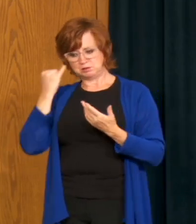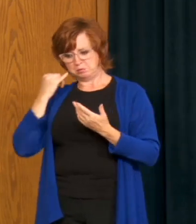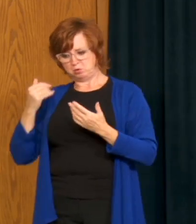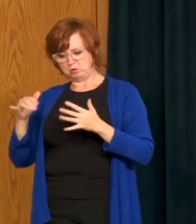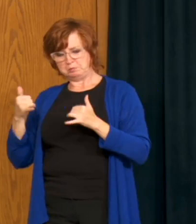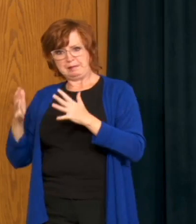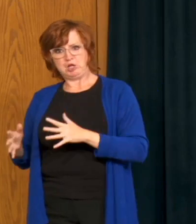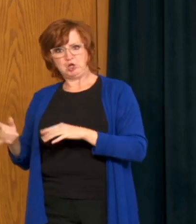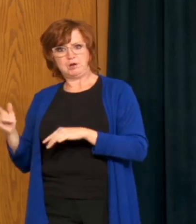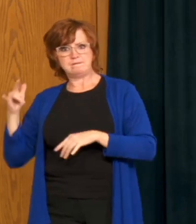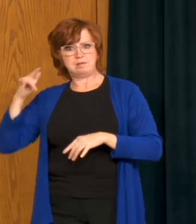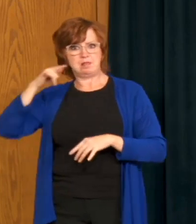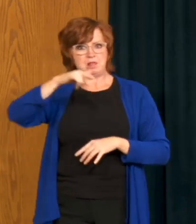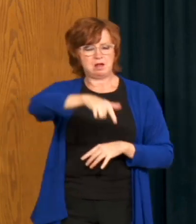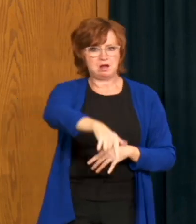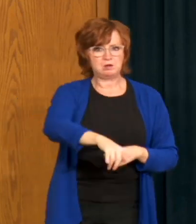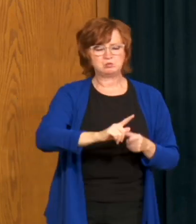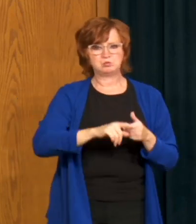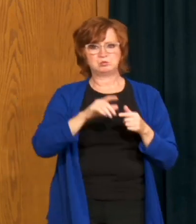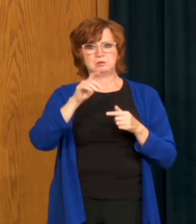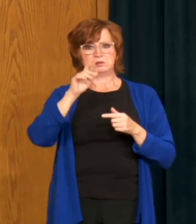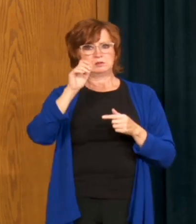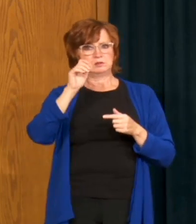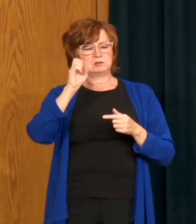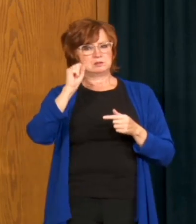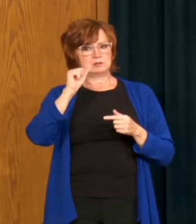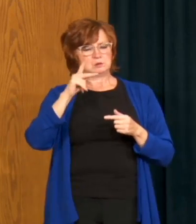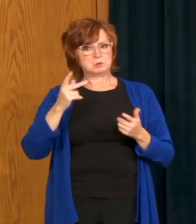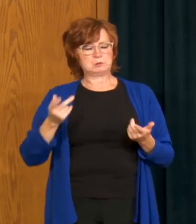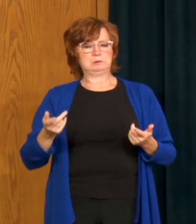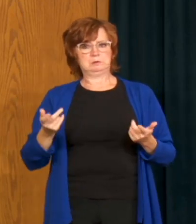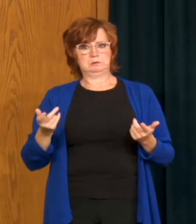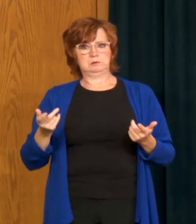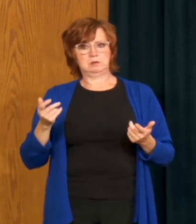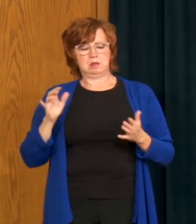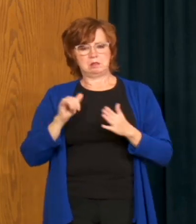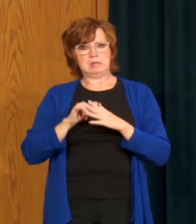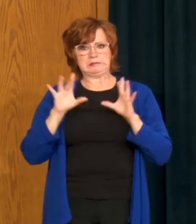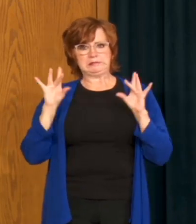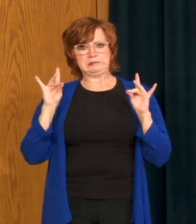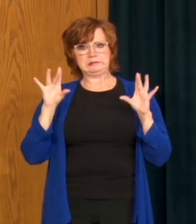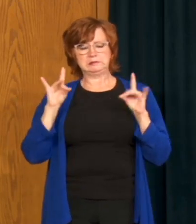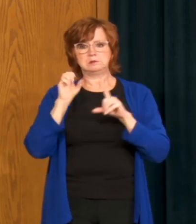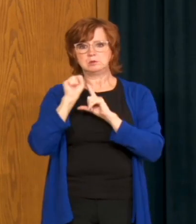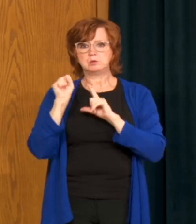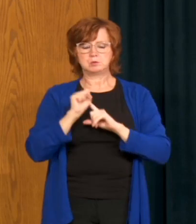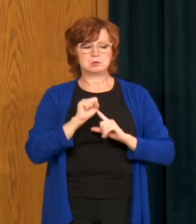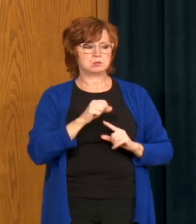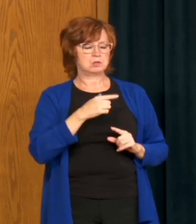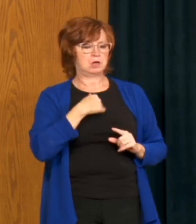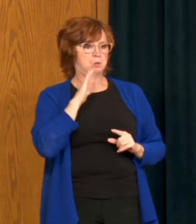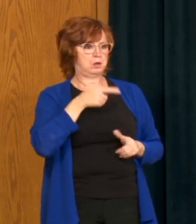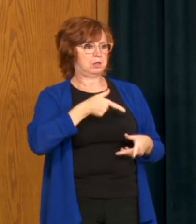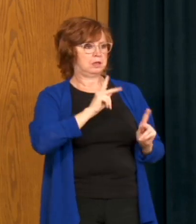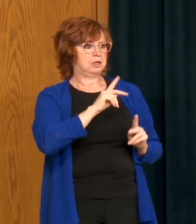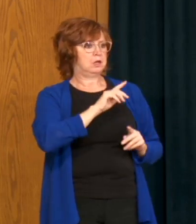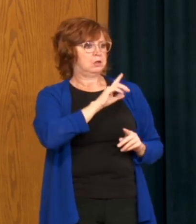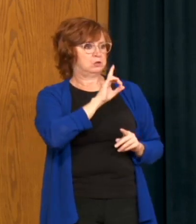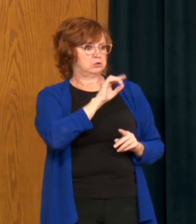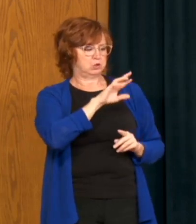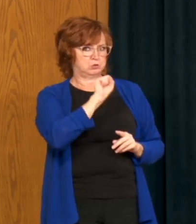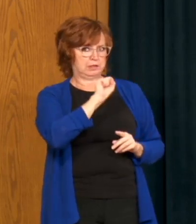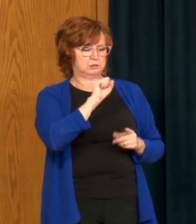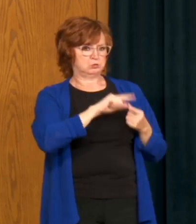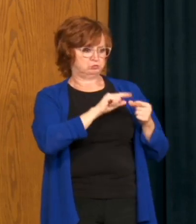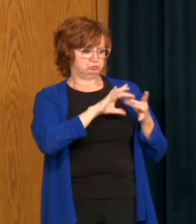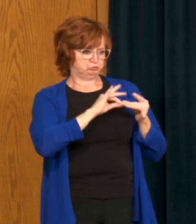of the conversations that he has had with the Saskatchewan Rough Riders and the CFL organization. I know those conversations have taken place in